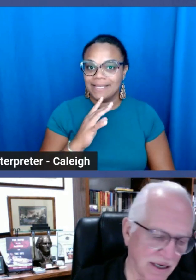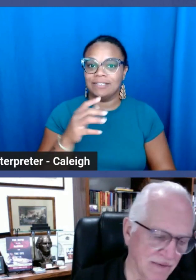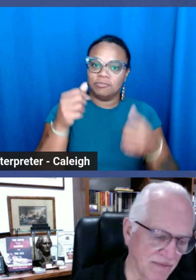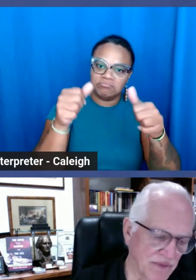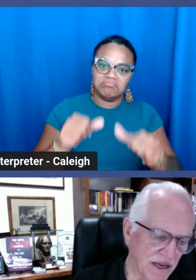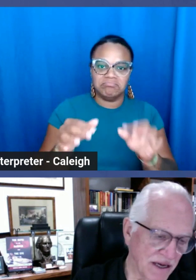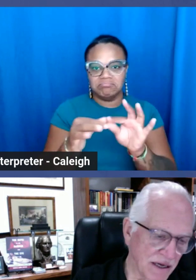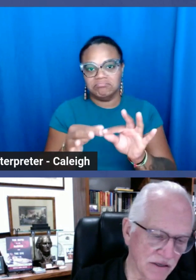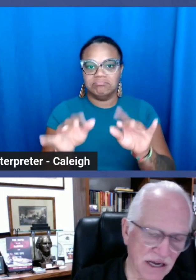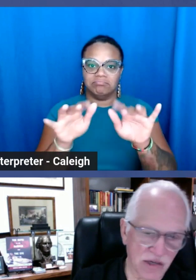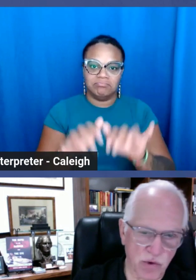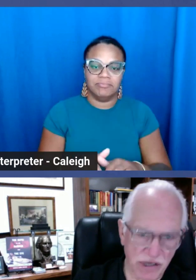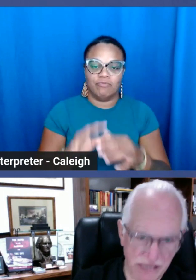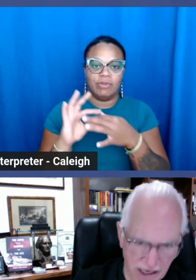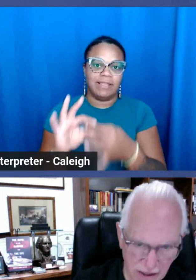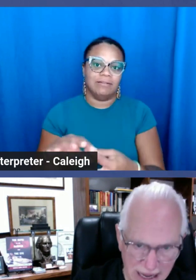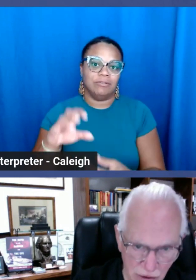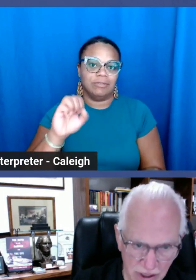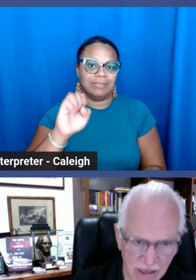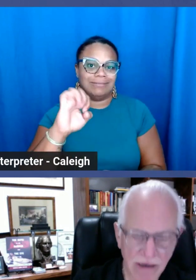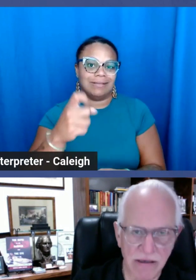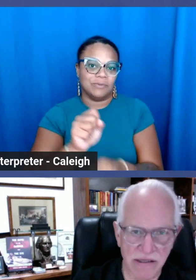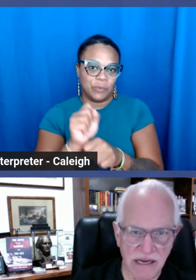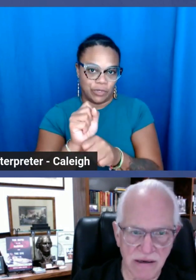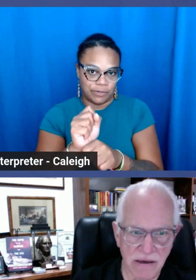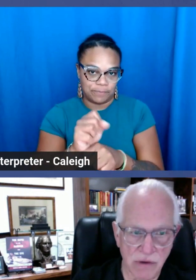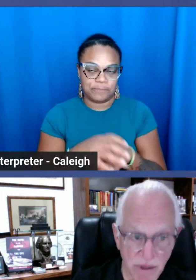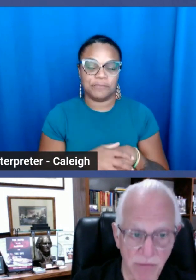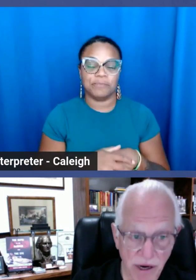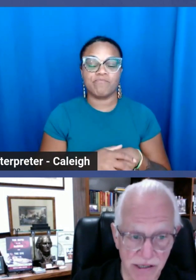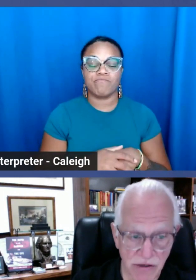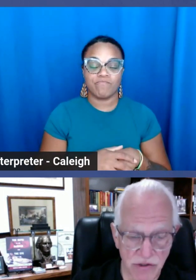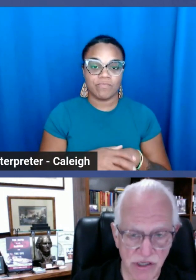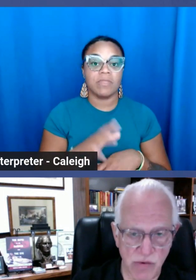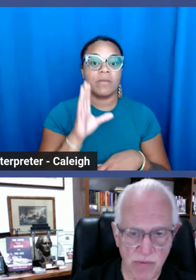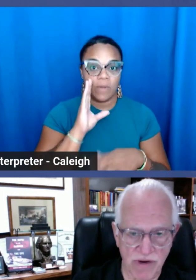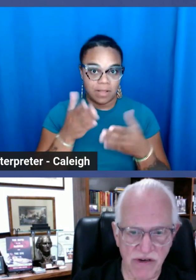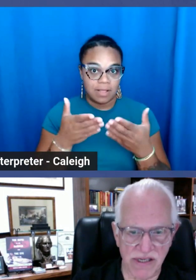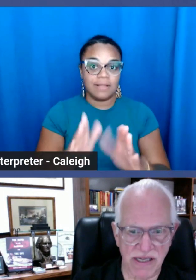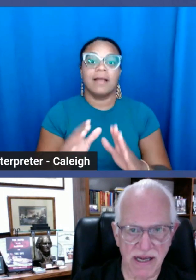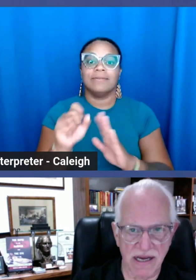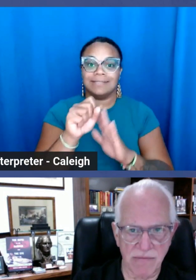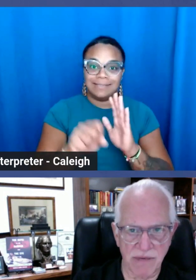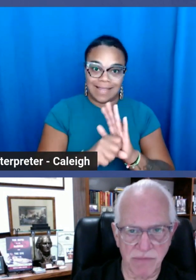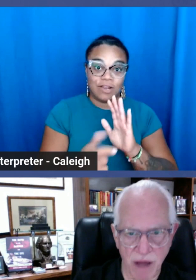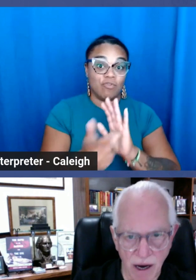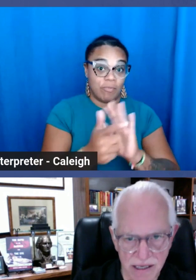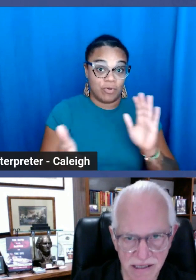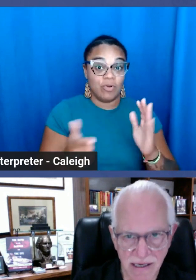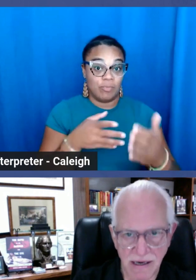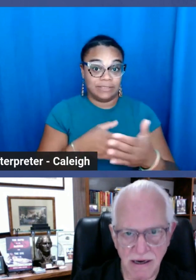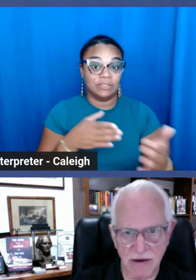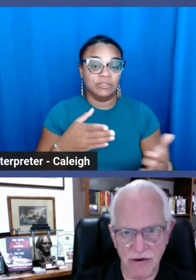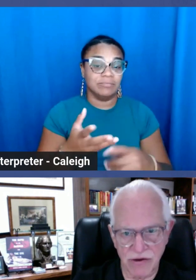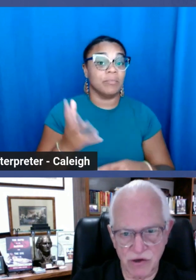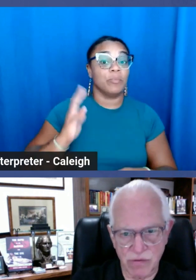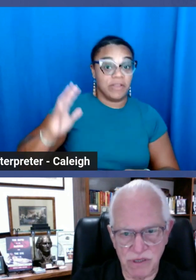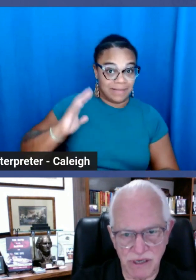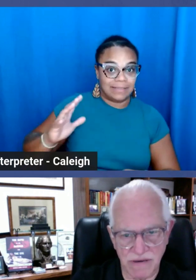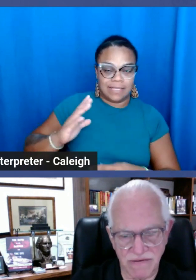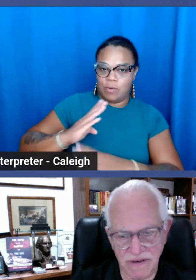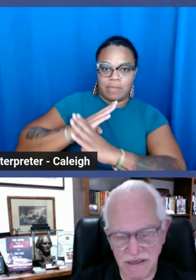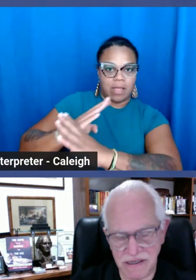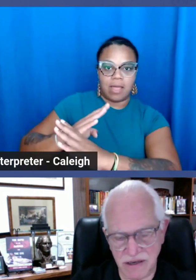to sex works. It allowed state criminal prosecutions where previously they had been blocked under the